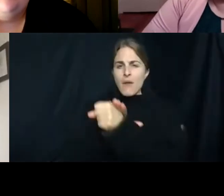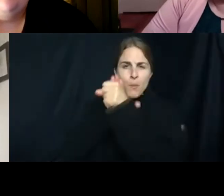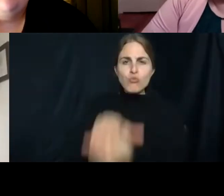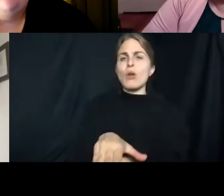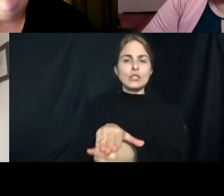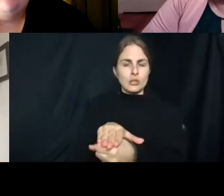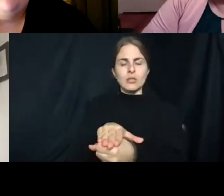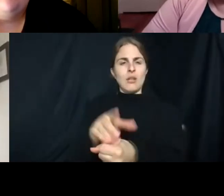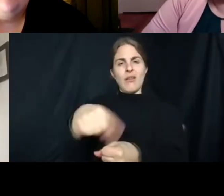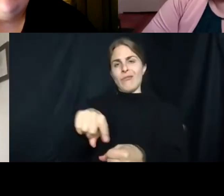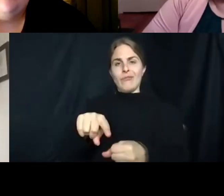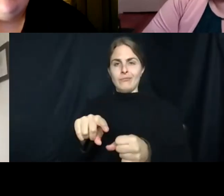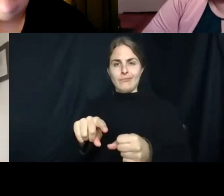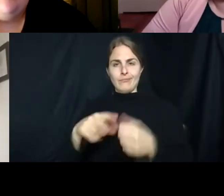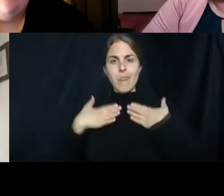around bodies?